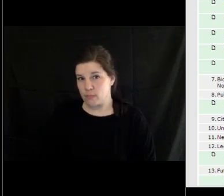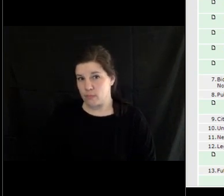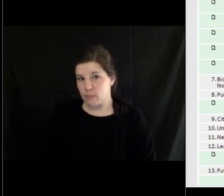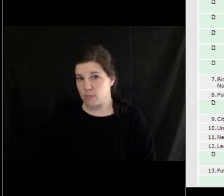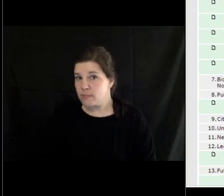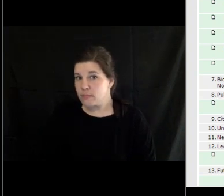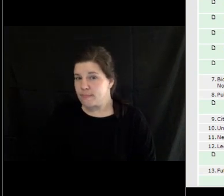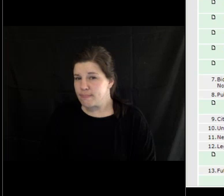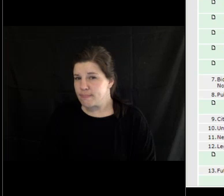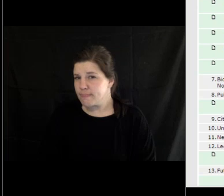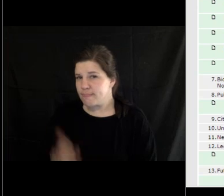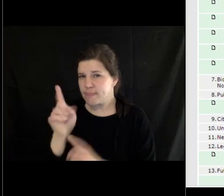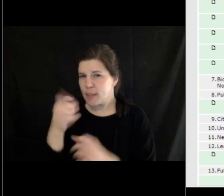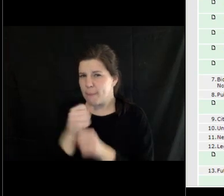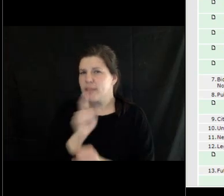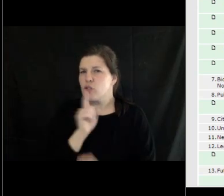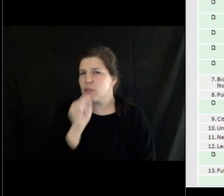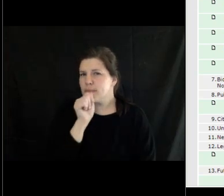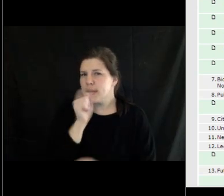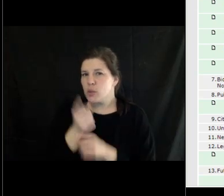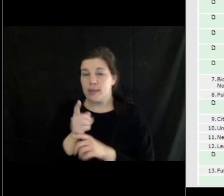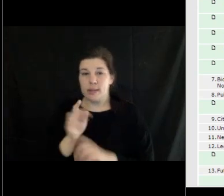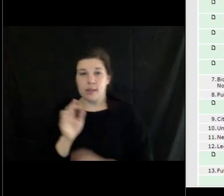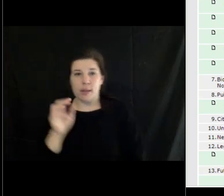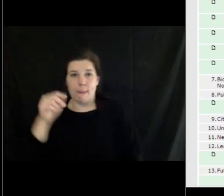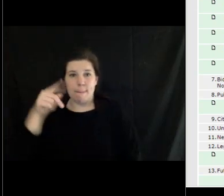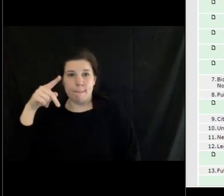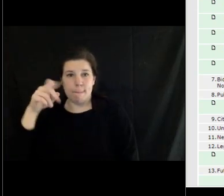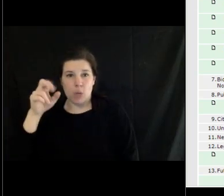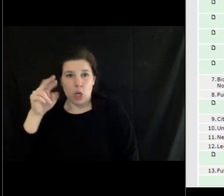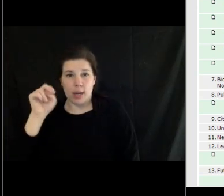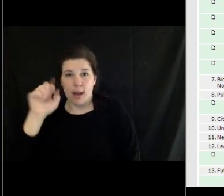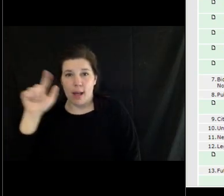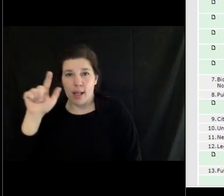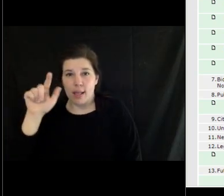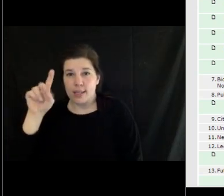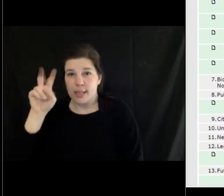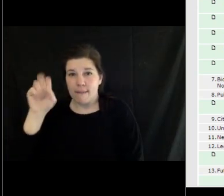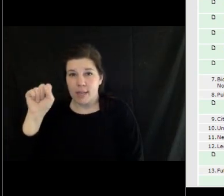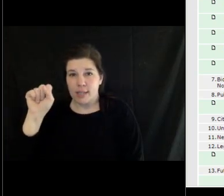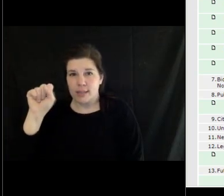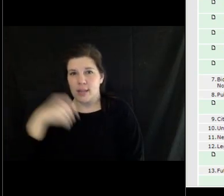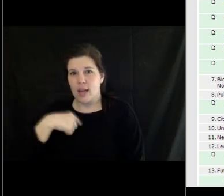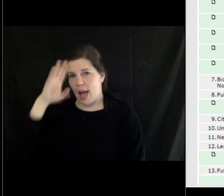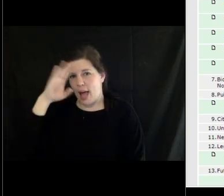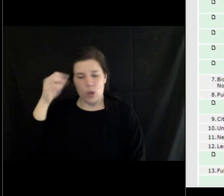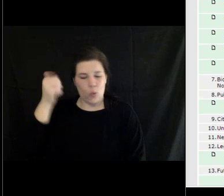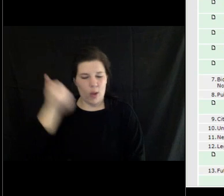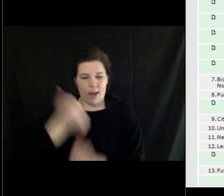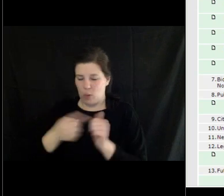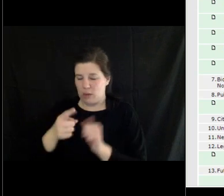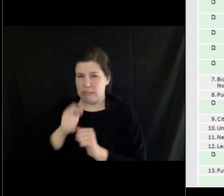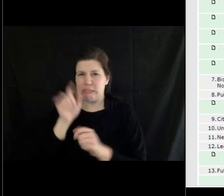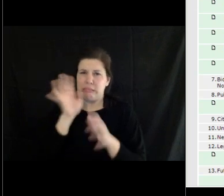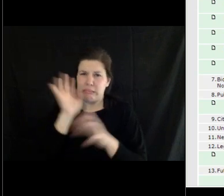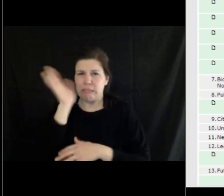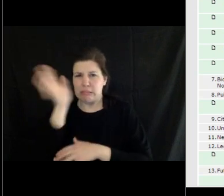One second, let's make sure the mic's on. Pernell Davis. I know y'all been getting beat up, but I definitely